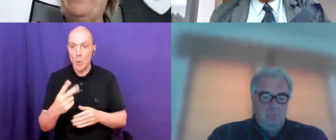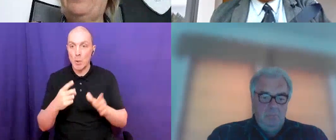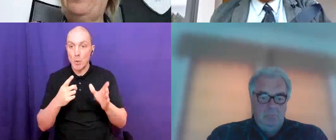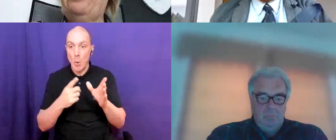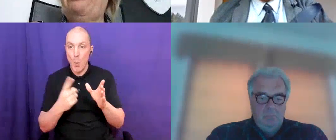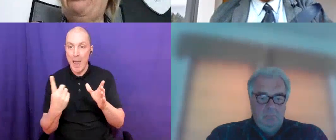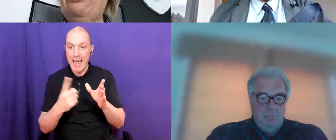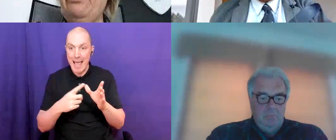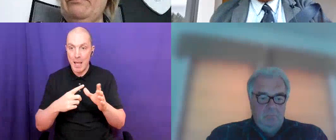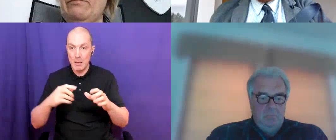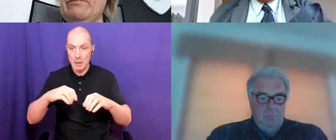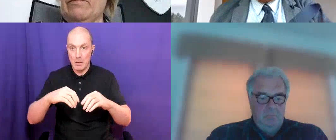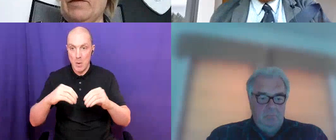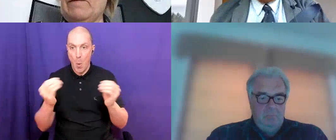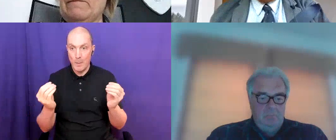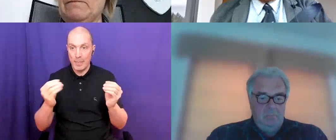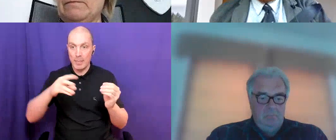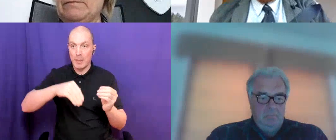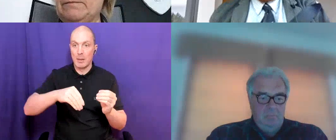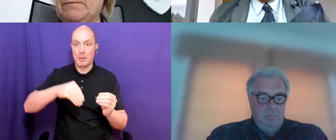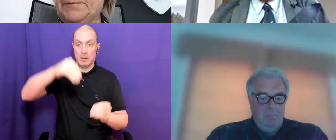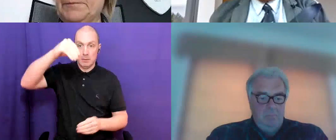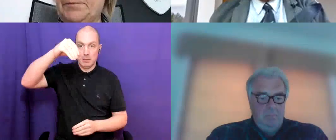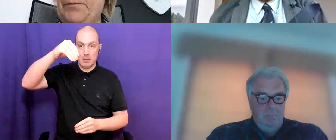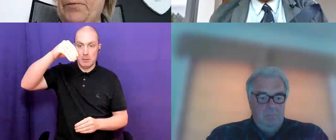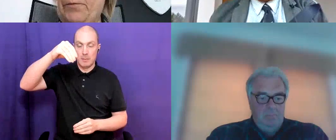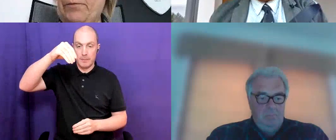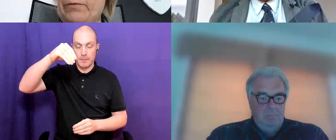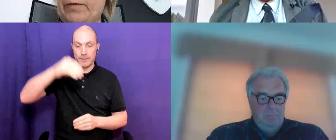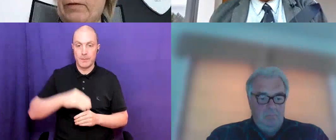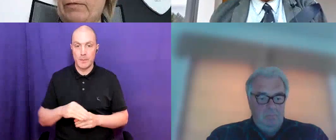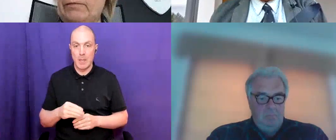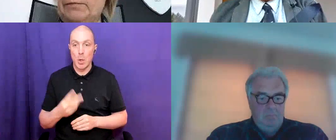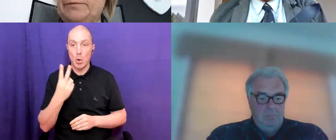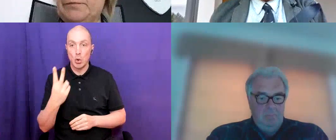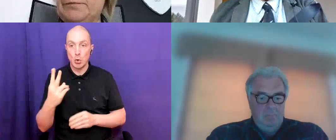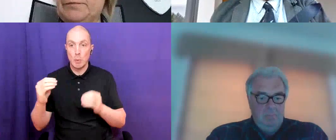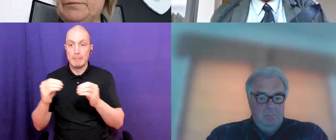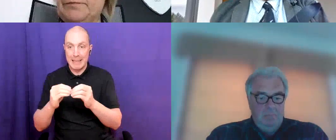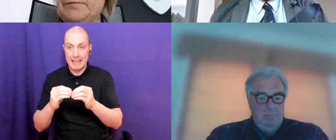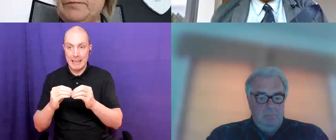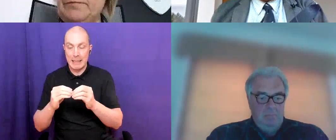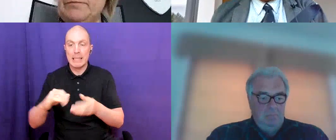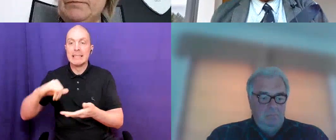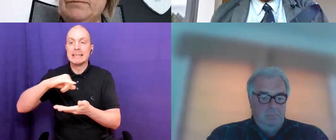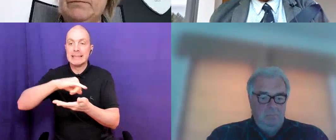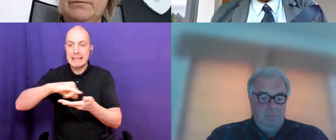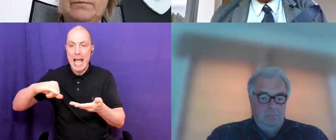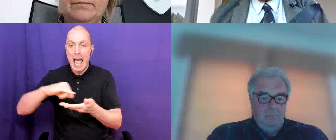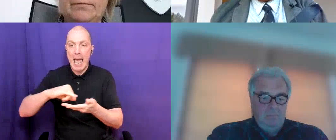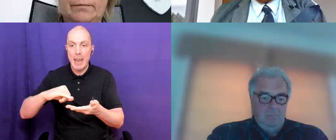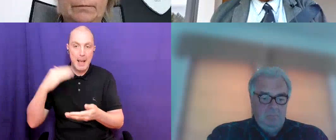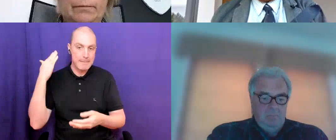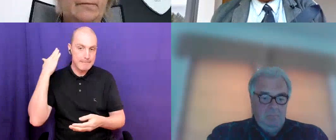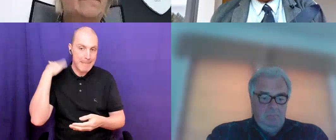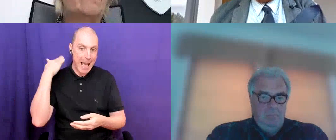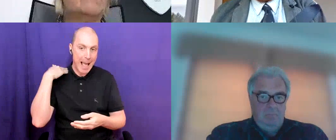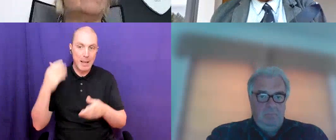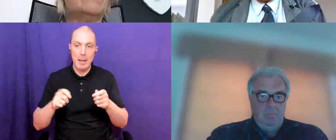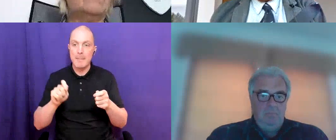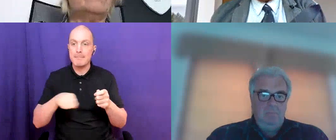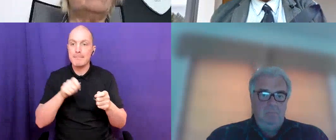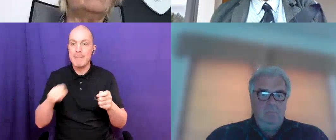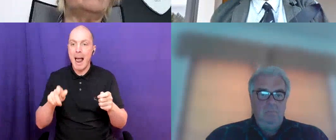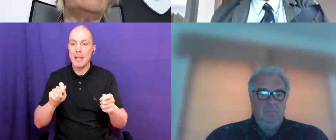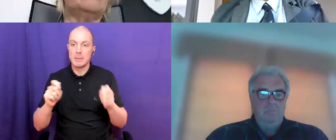papers and record the totals. And then finally, stage 2B involves a scan of the back of the ballot papers.